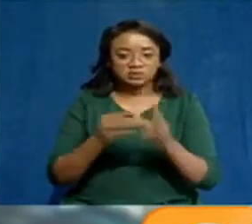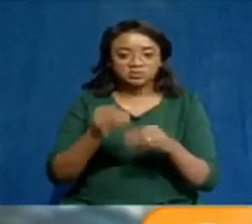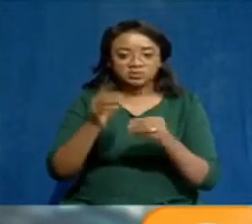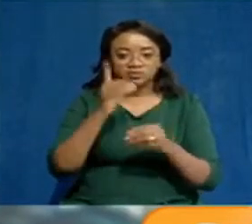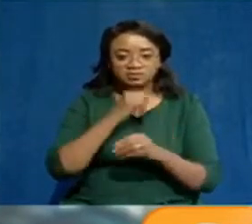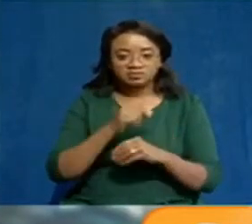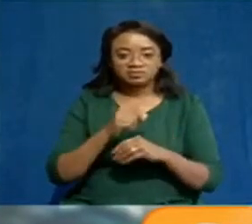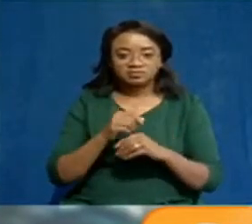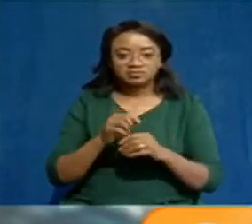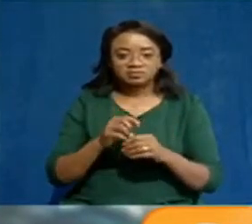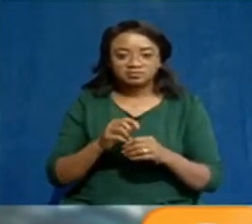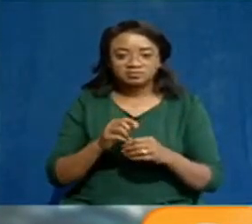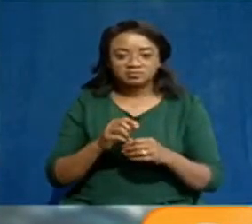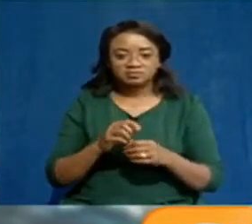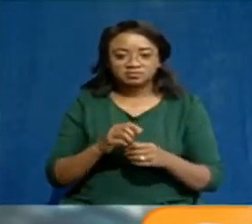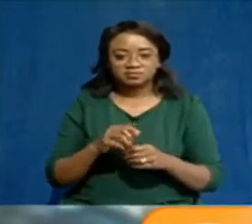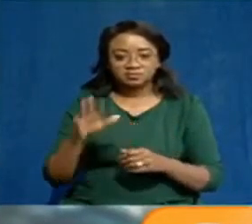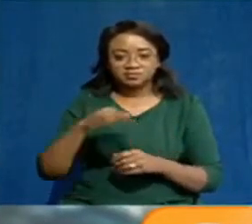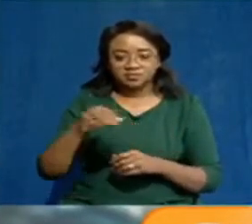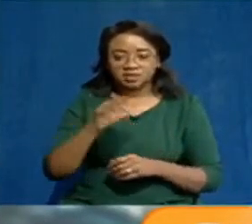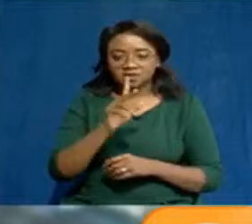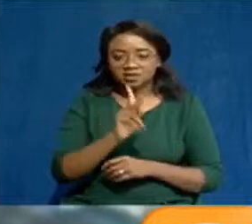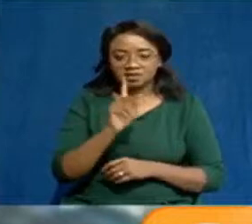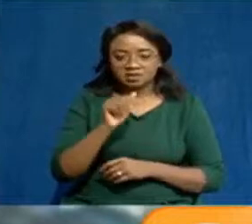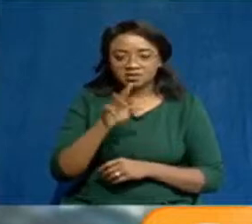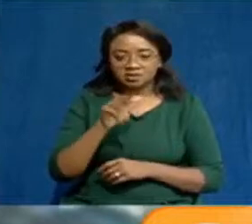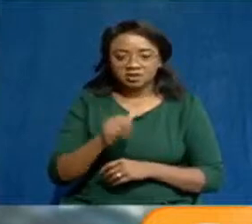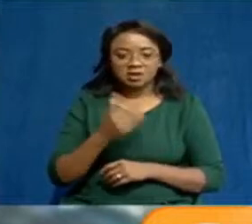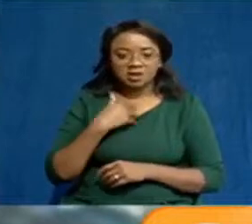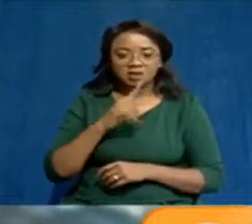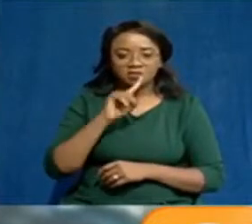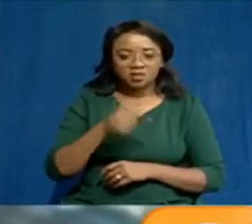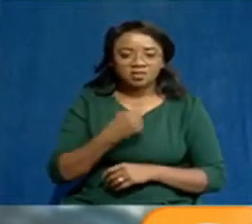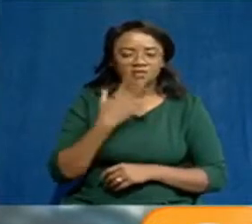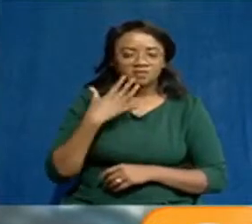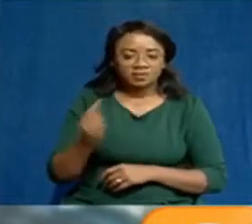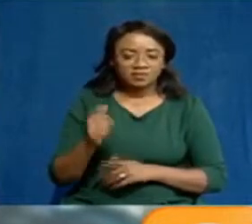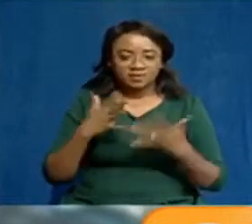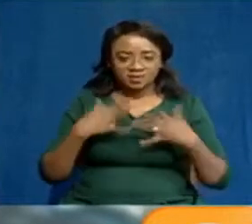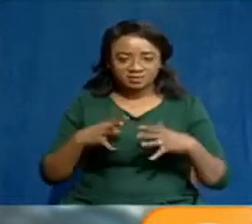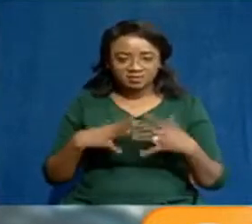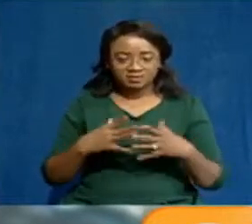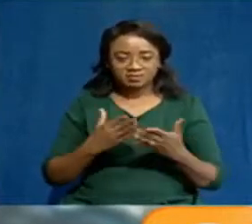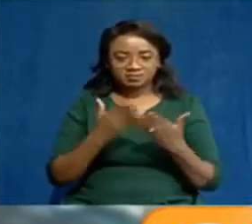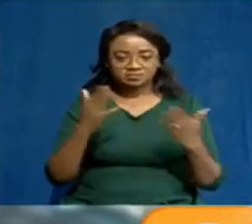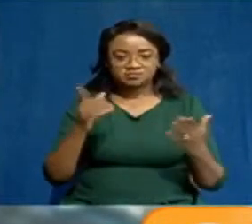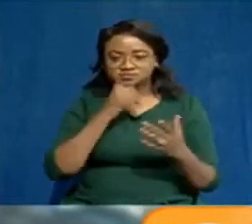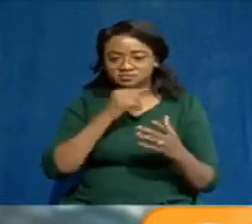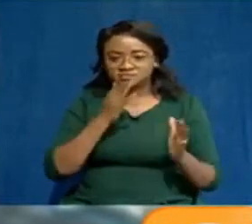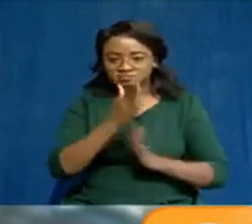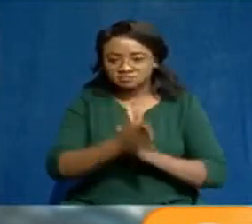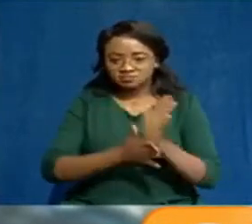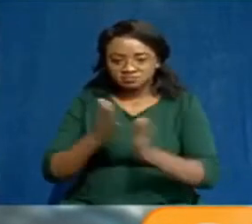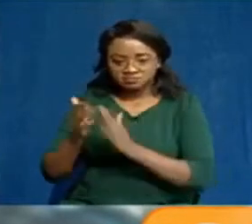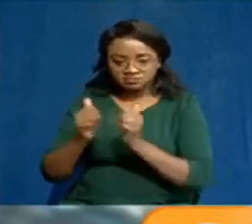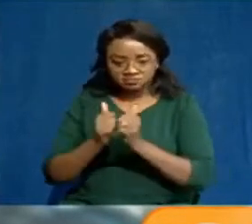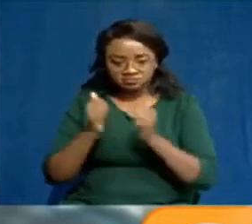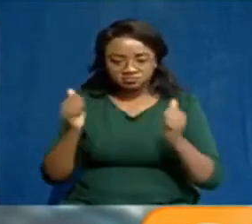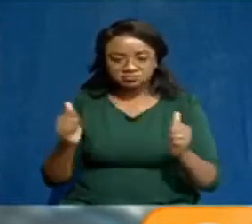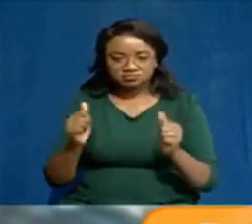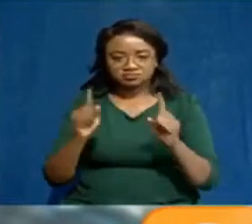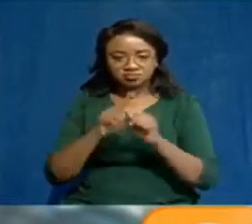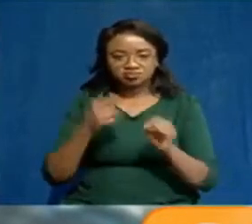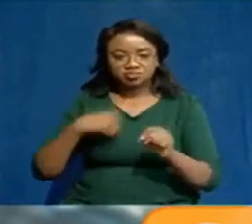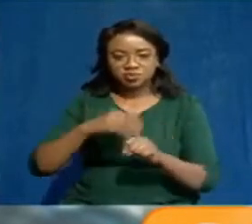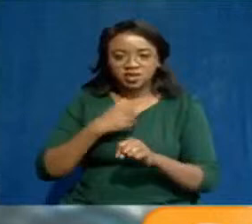CARA, we have over 1,500 resident associations, yeah, already organized neighborhoods with over 3